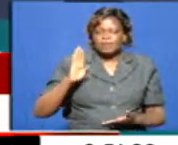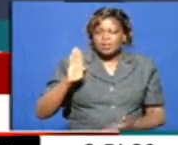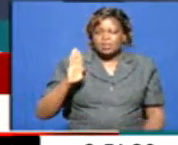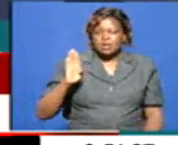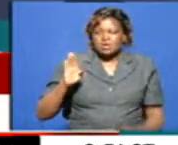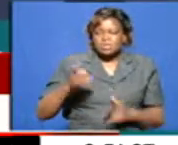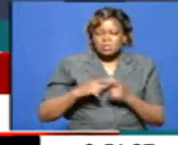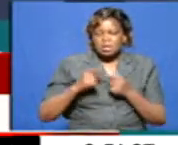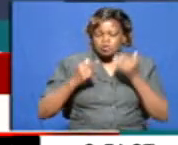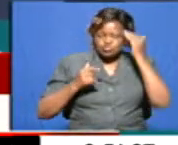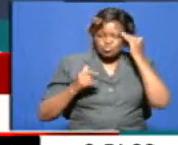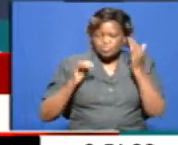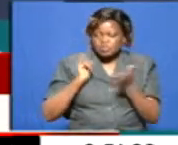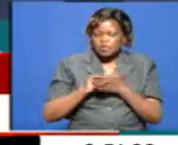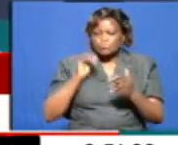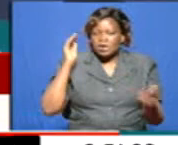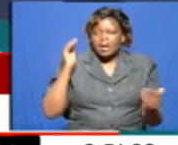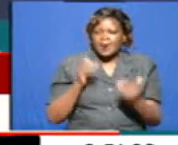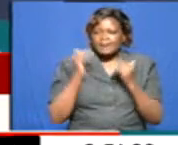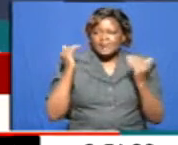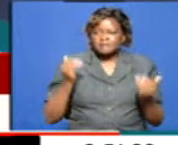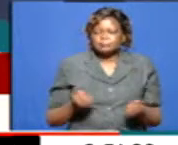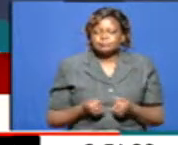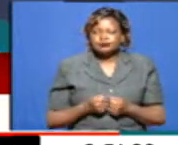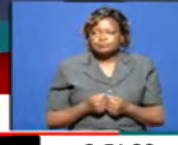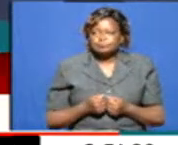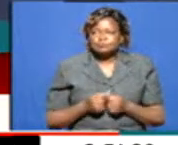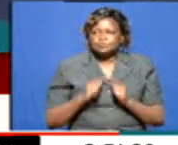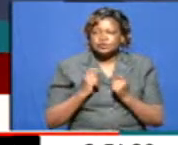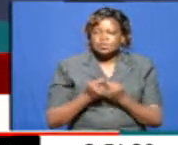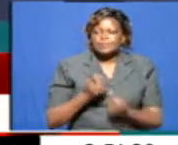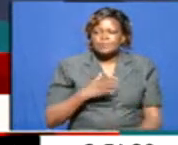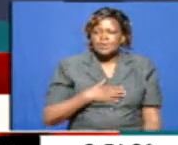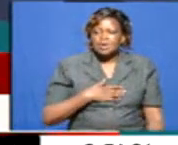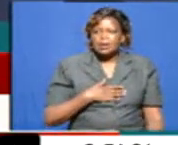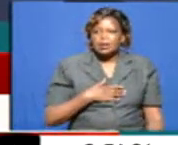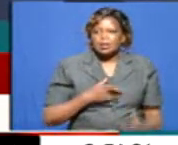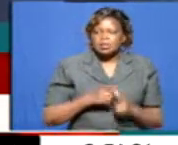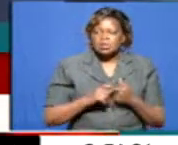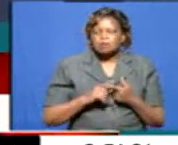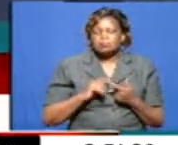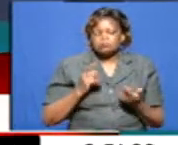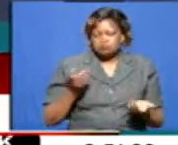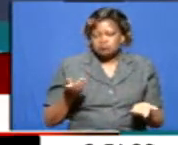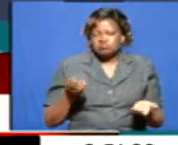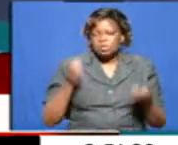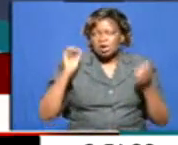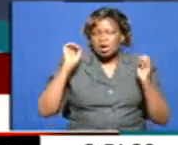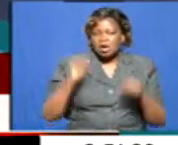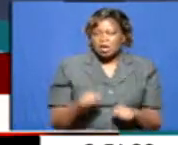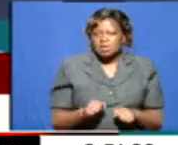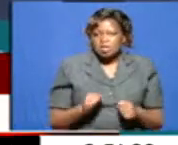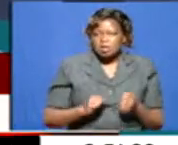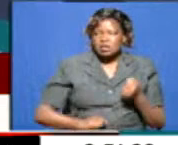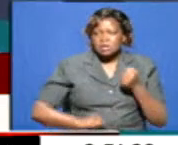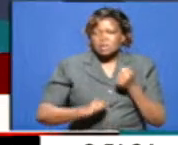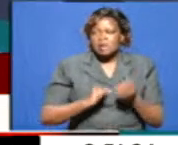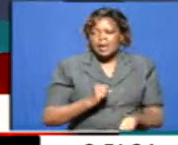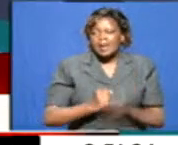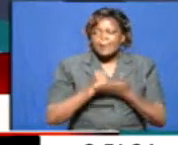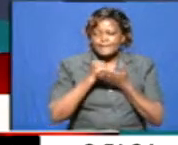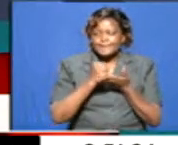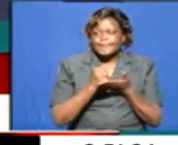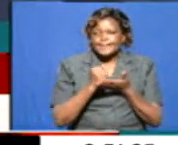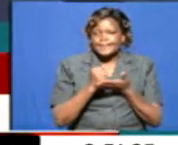najua na impact team yangu na at least naweza pia kusaidia